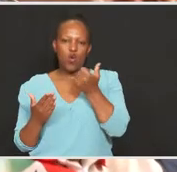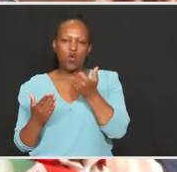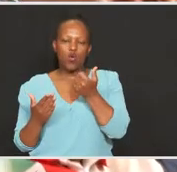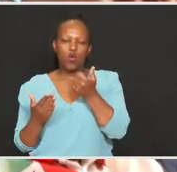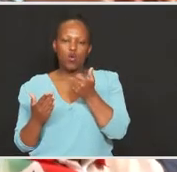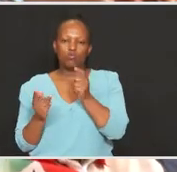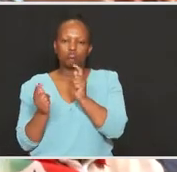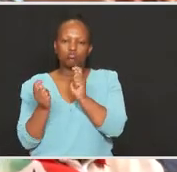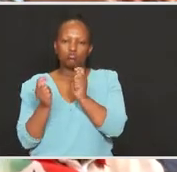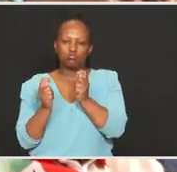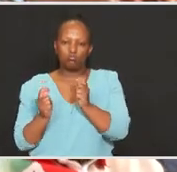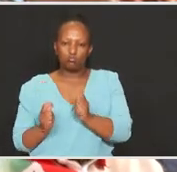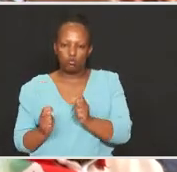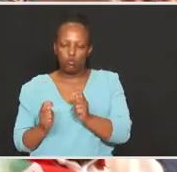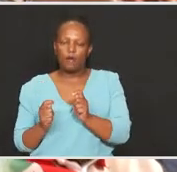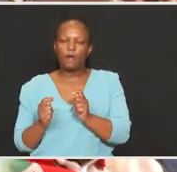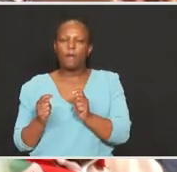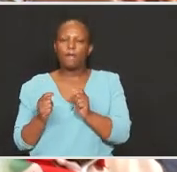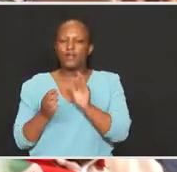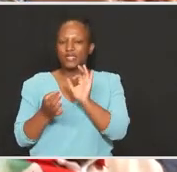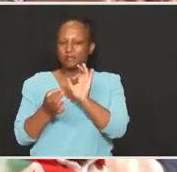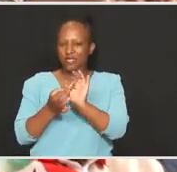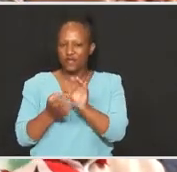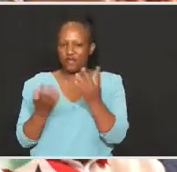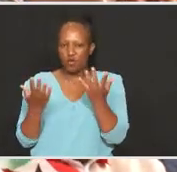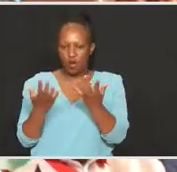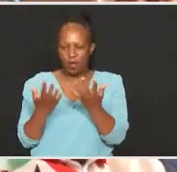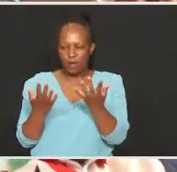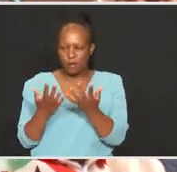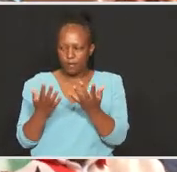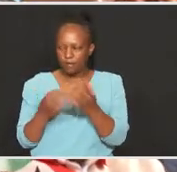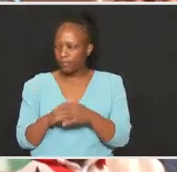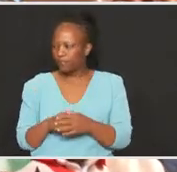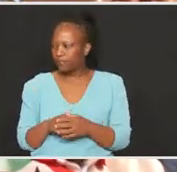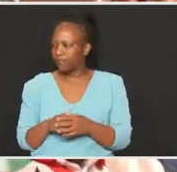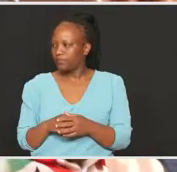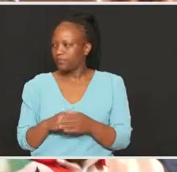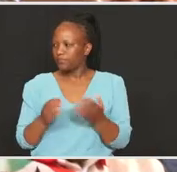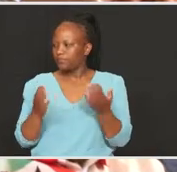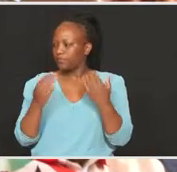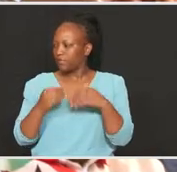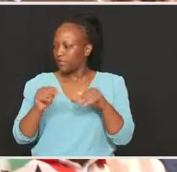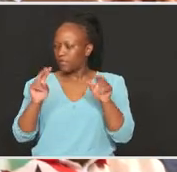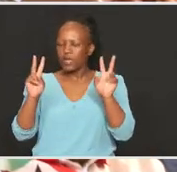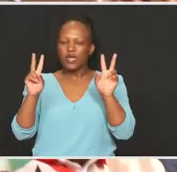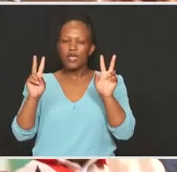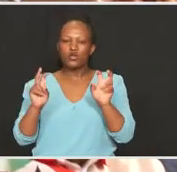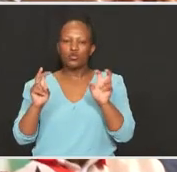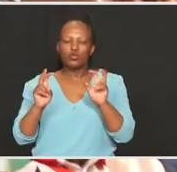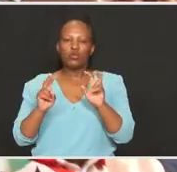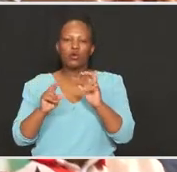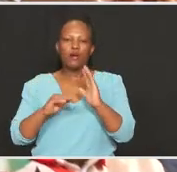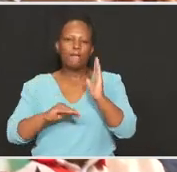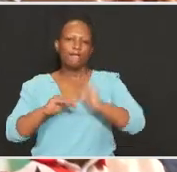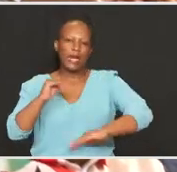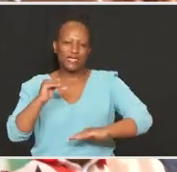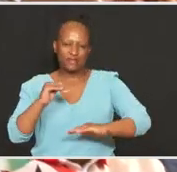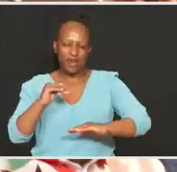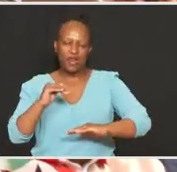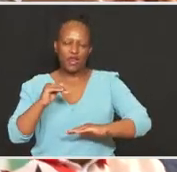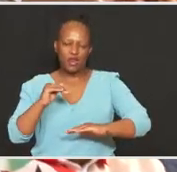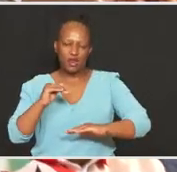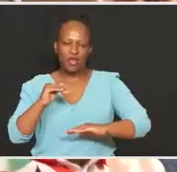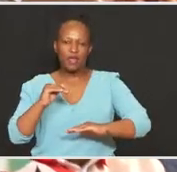for reviews specifically on issues of corporal punishment I